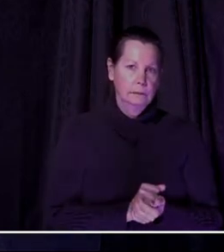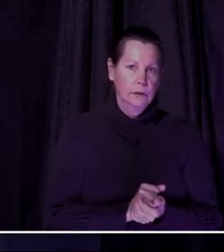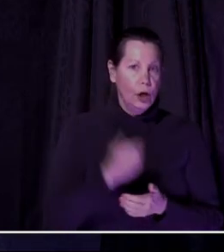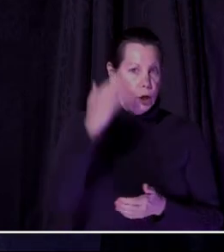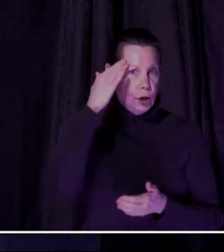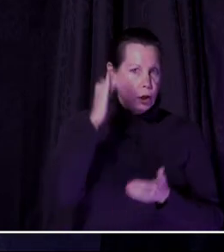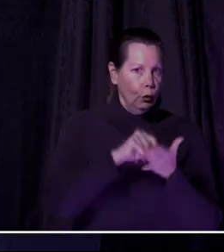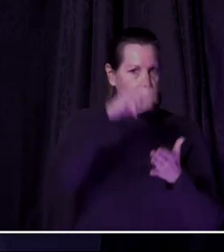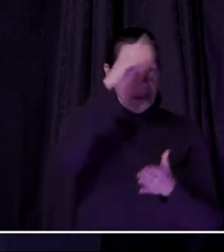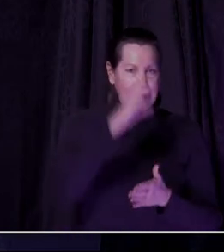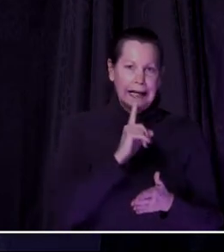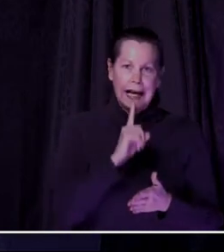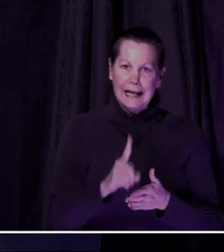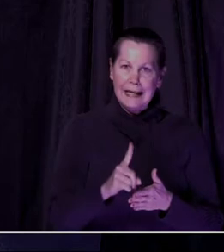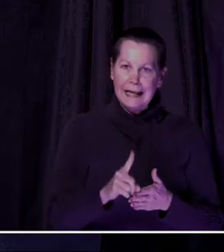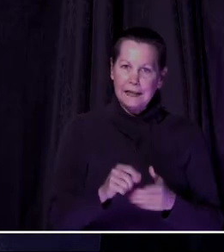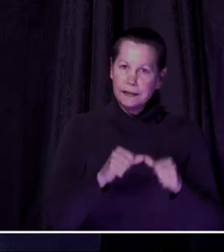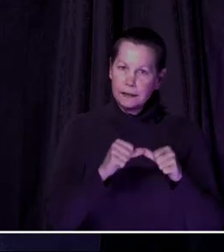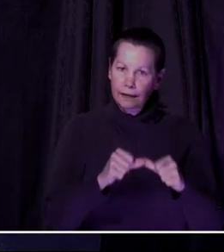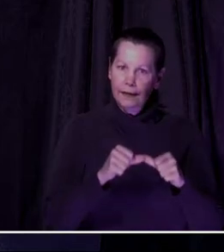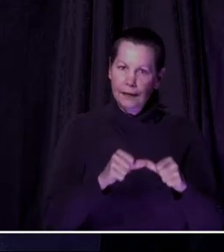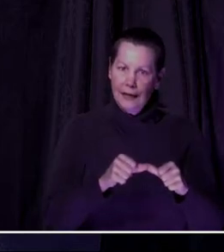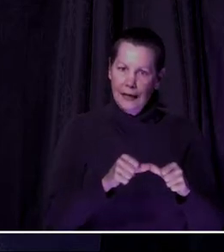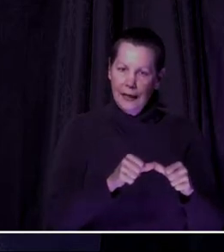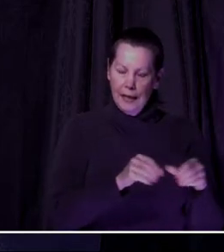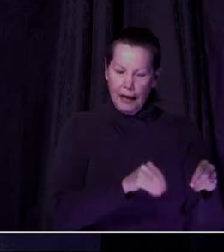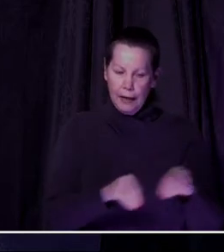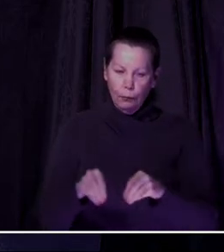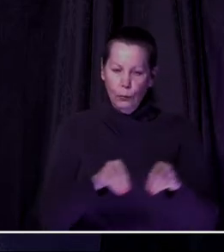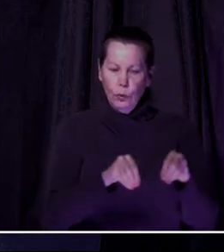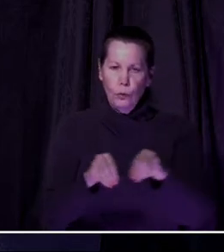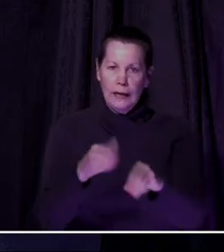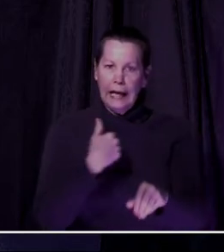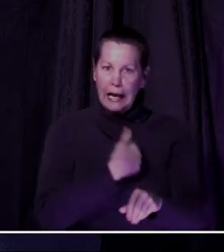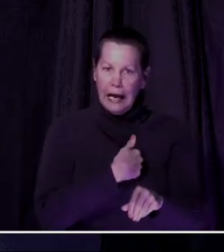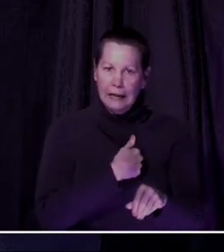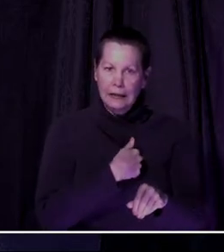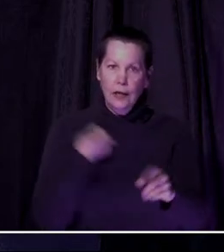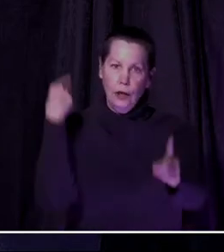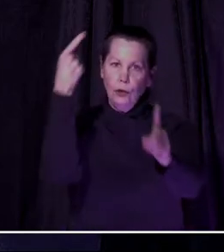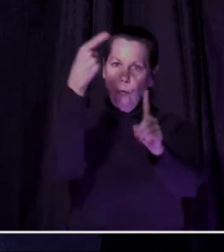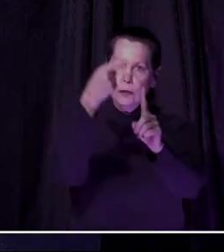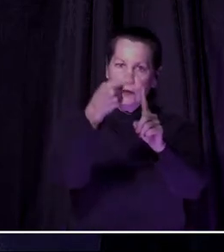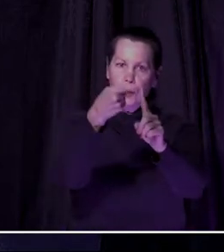that God is steady moving us toward the goal.